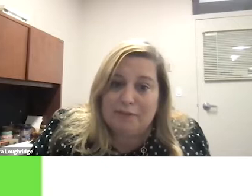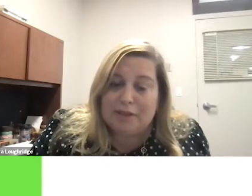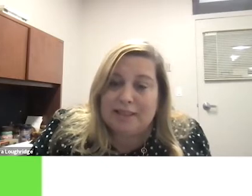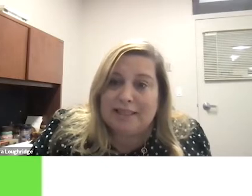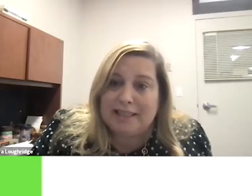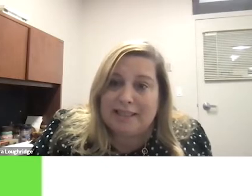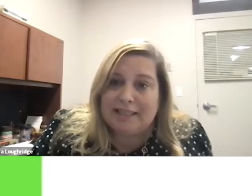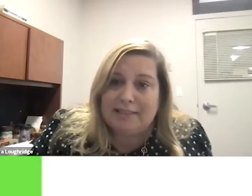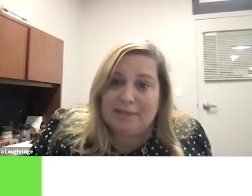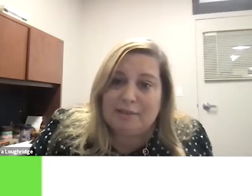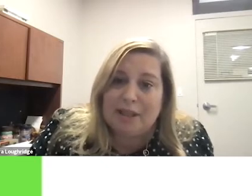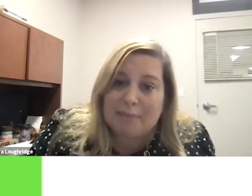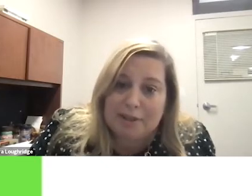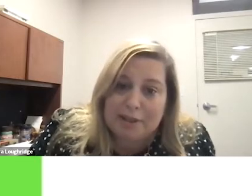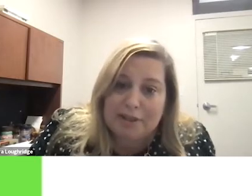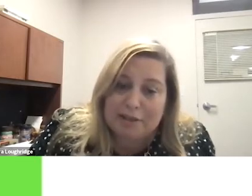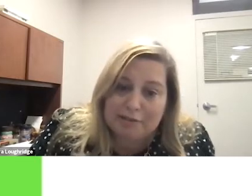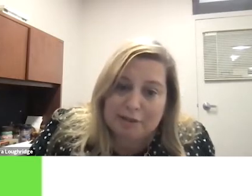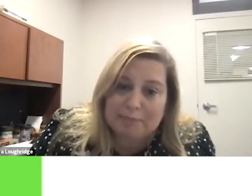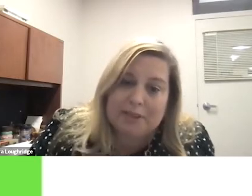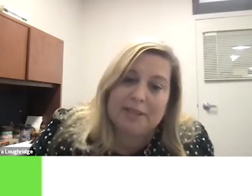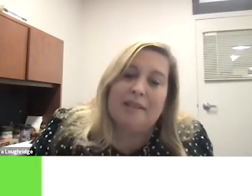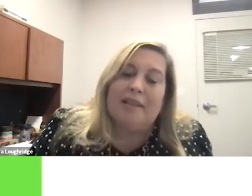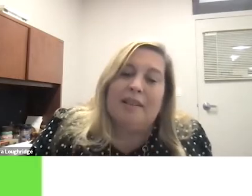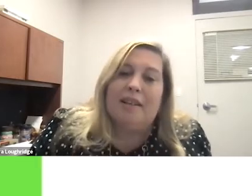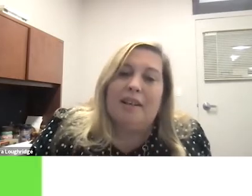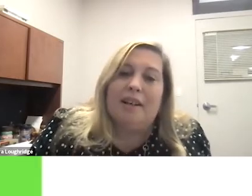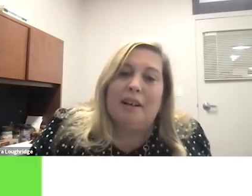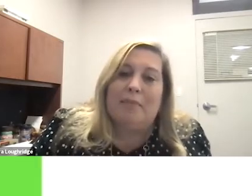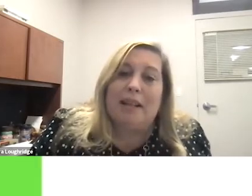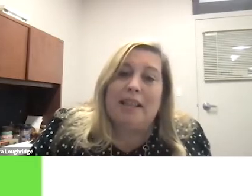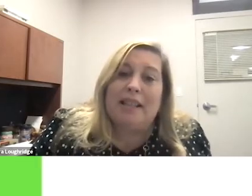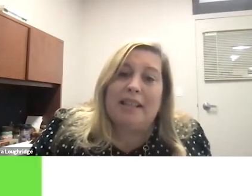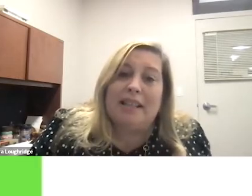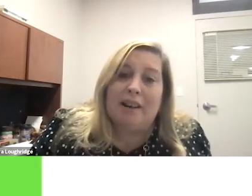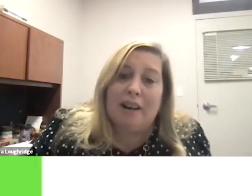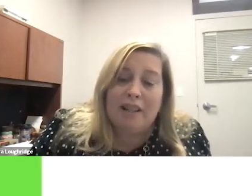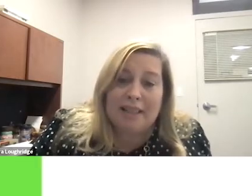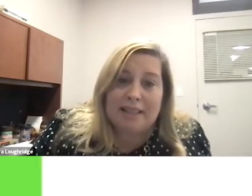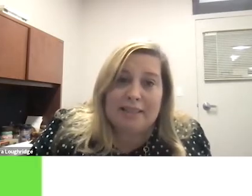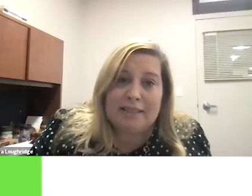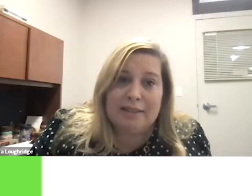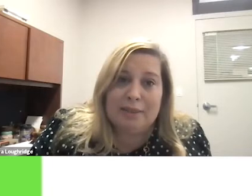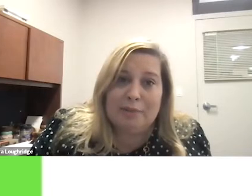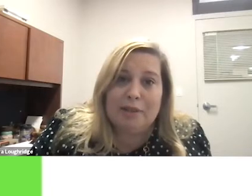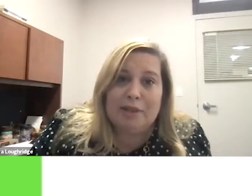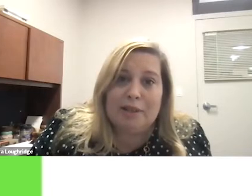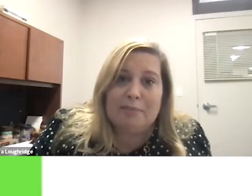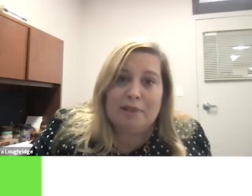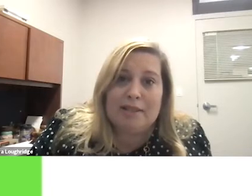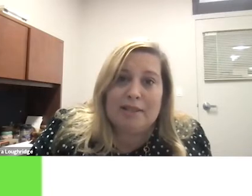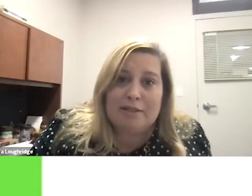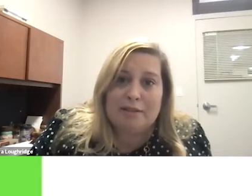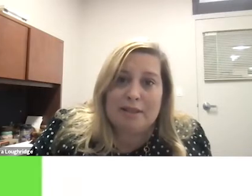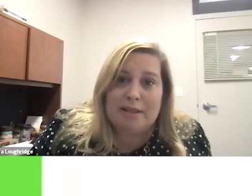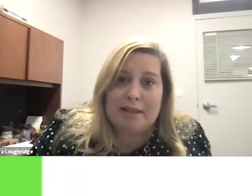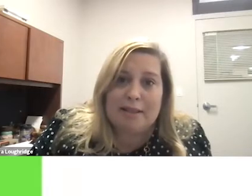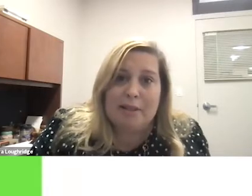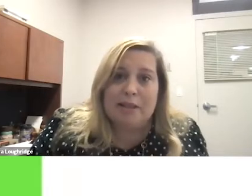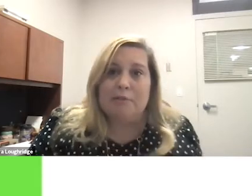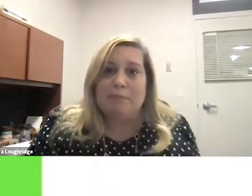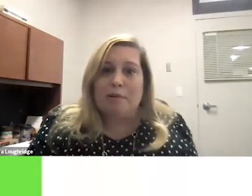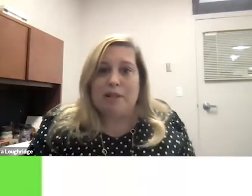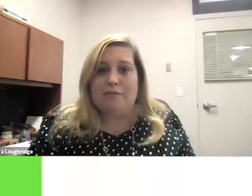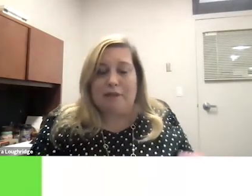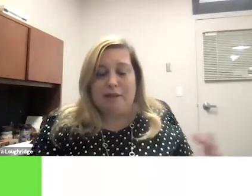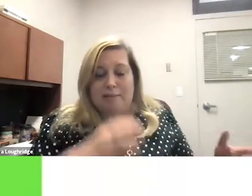School for our secondary newcomer groups. And then in August, we're going to bridge the students that are